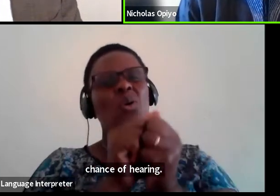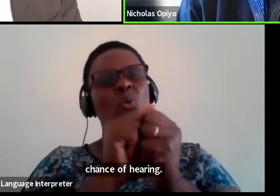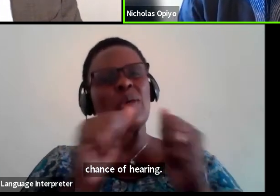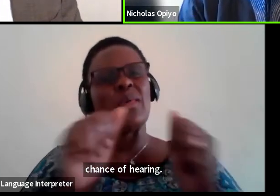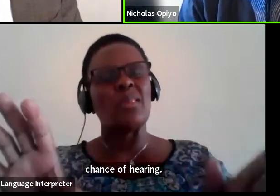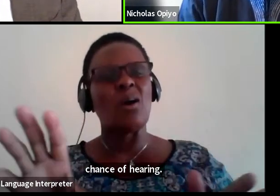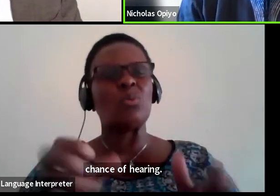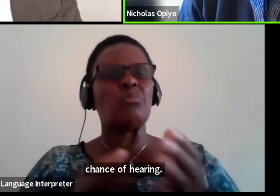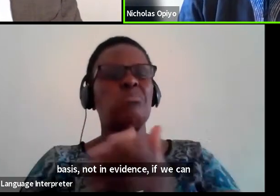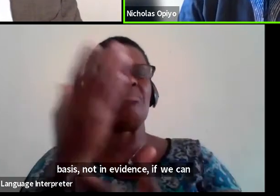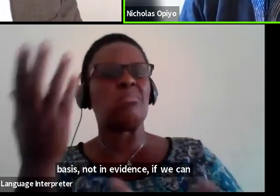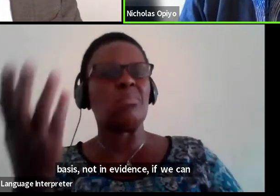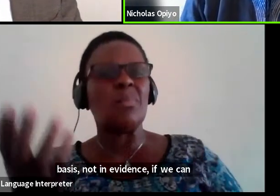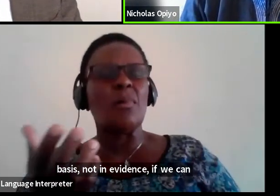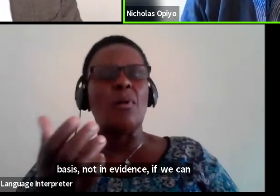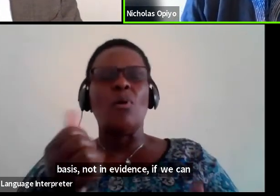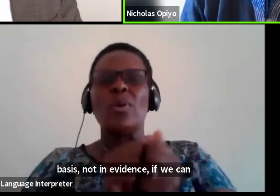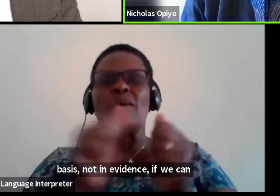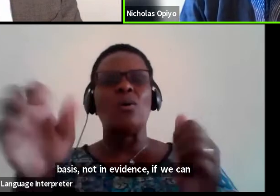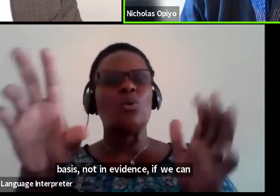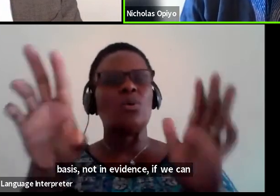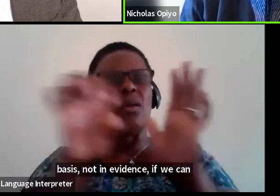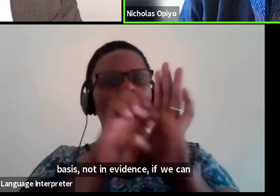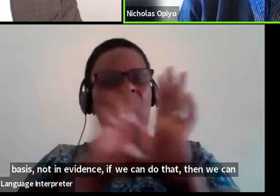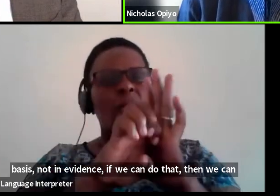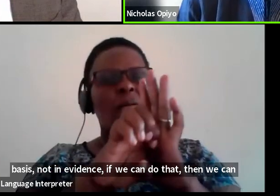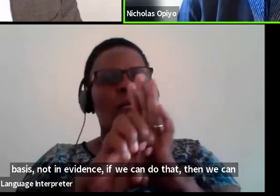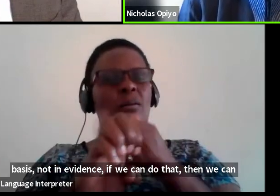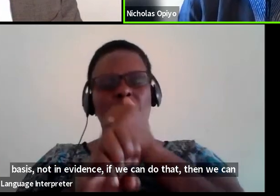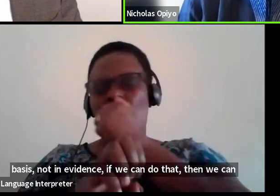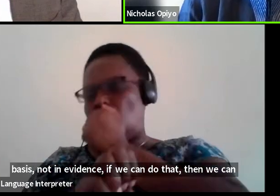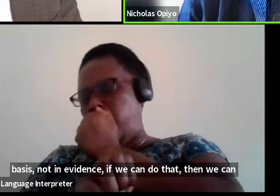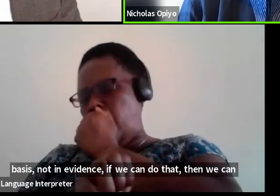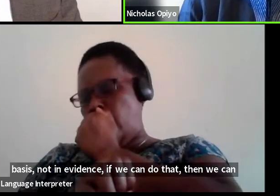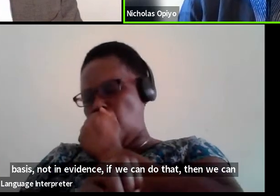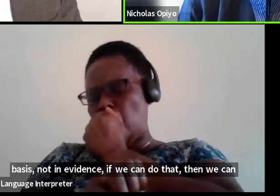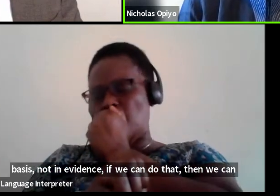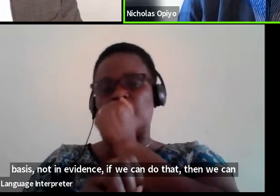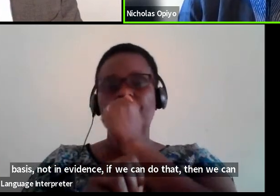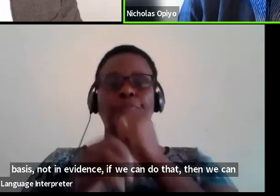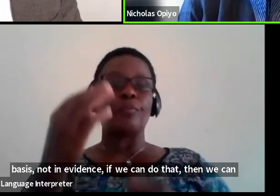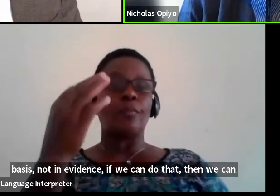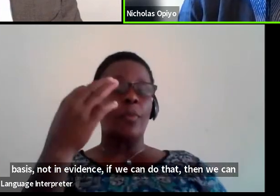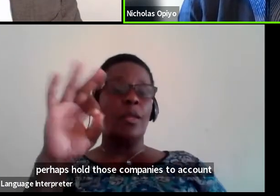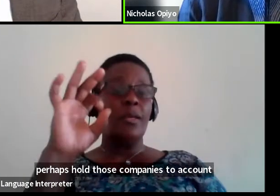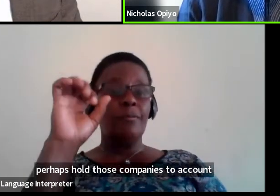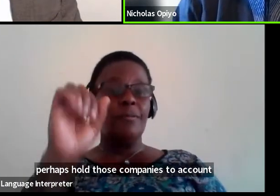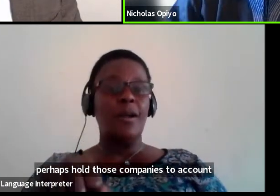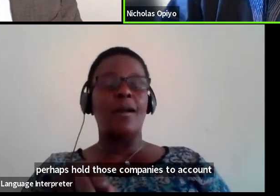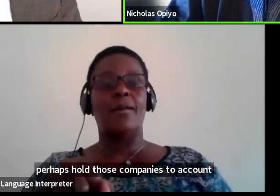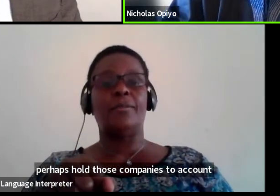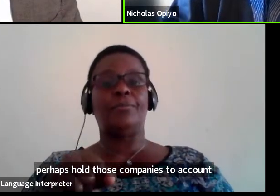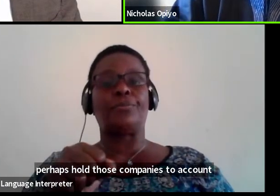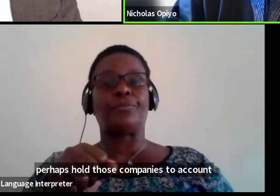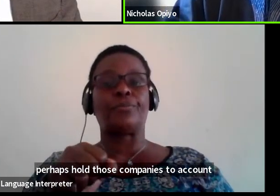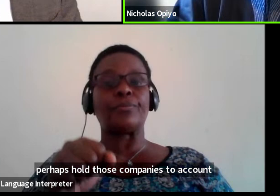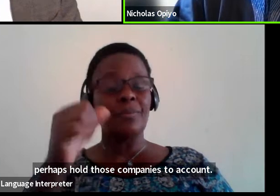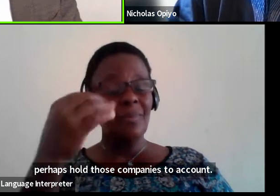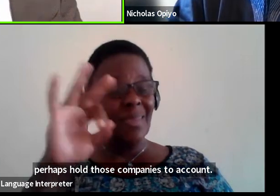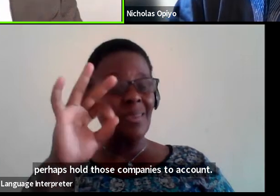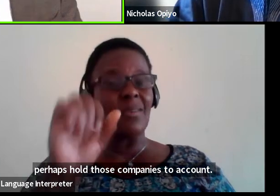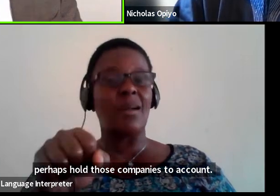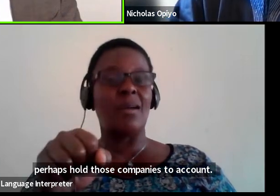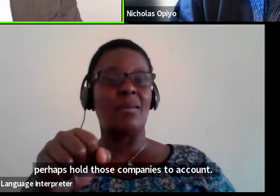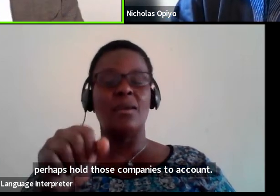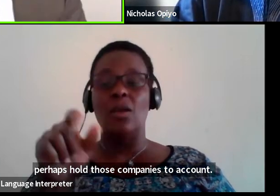evidence. If we can do that, then we can perhaps hold those companies to account in ways that can be helpful. All